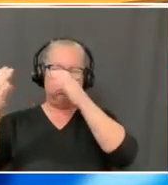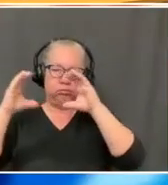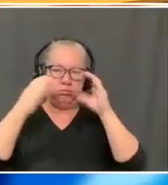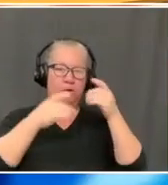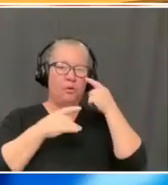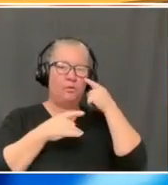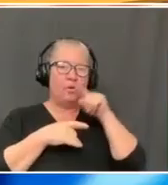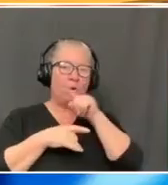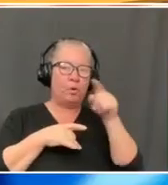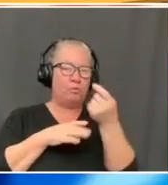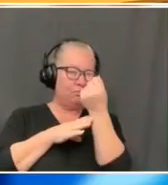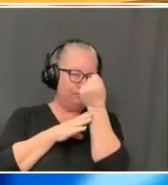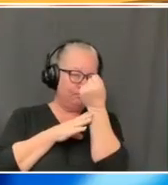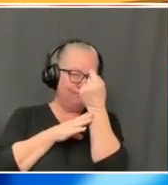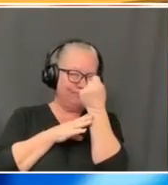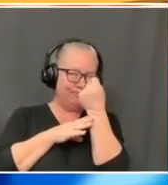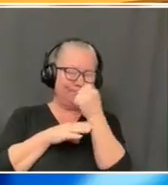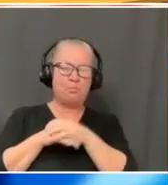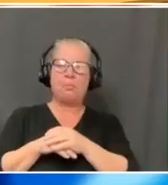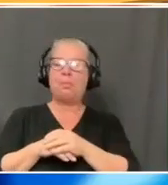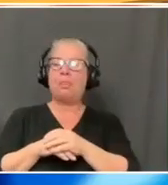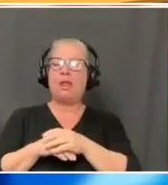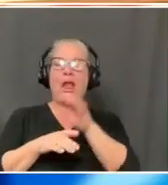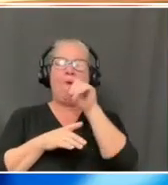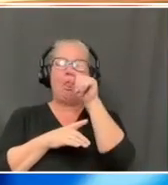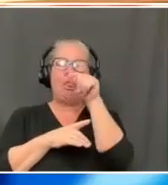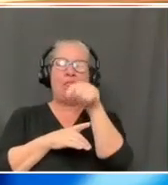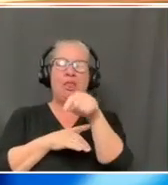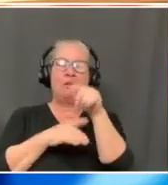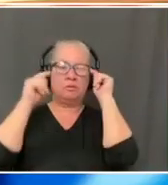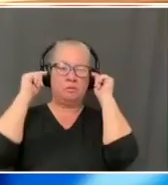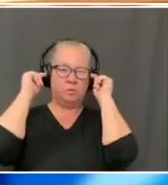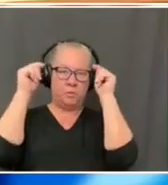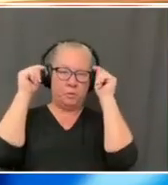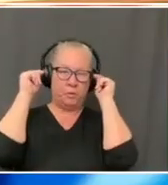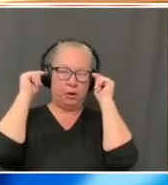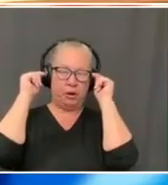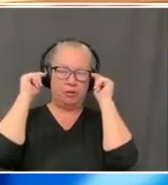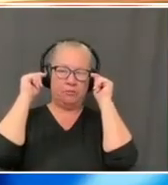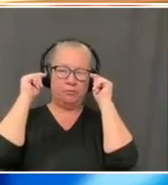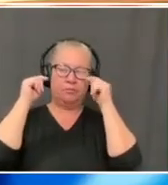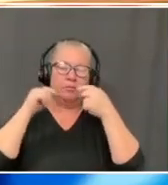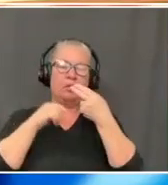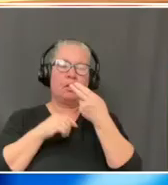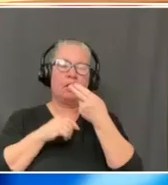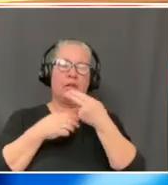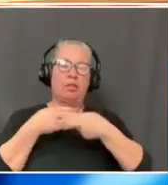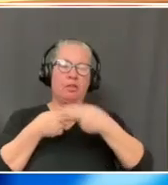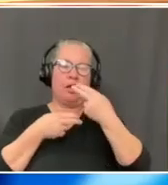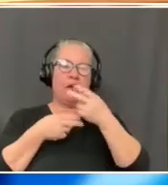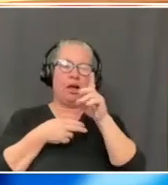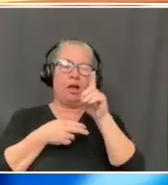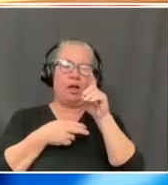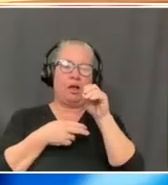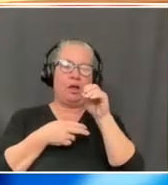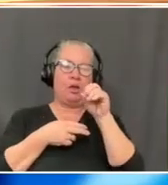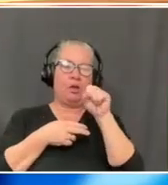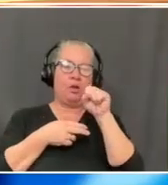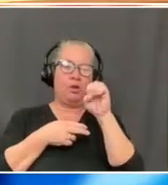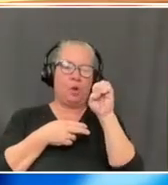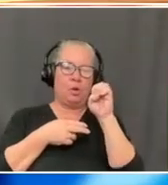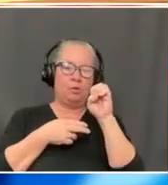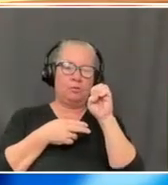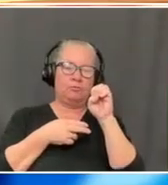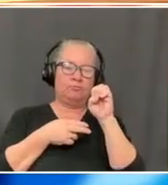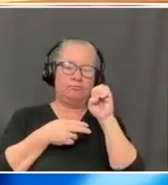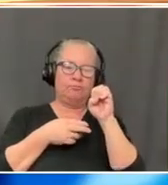question is And this tutoring is the high dose tutoring, right? yes. Pretty much.